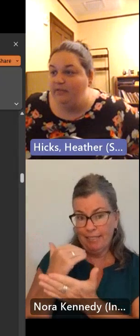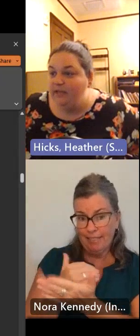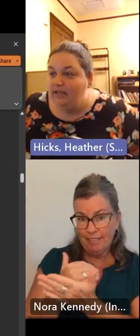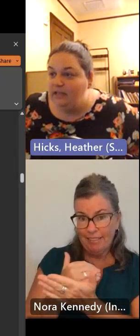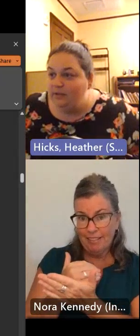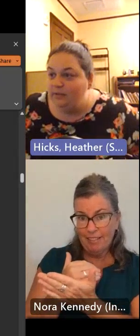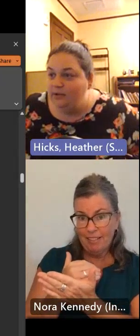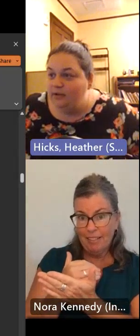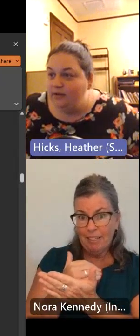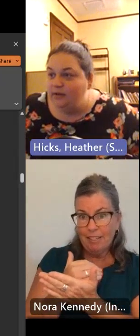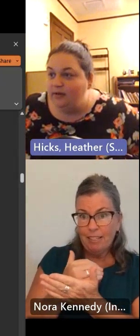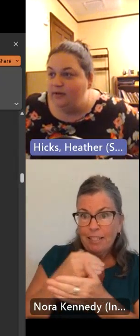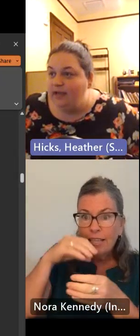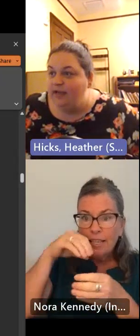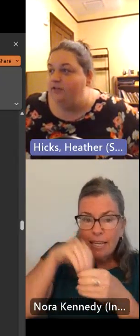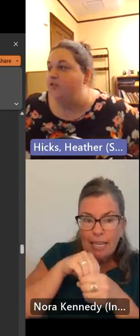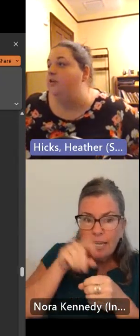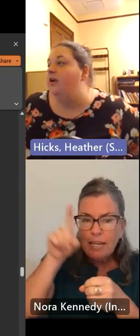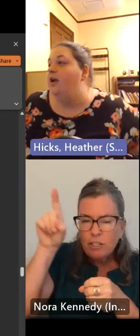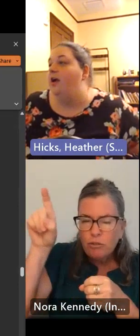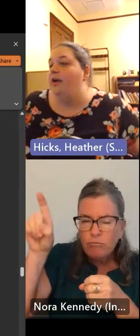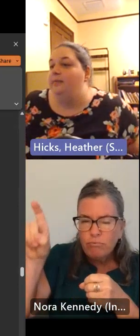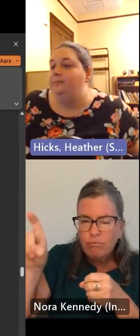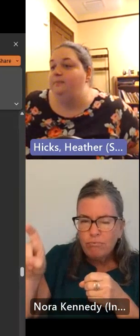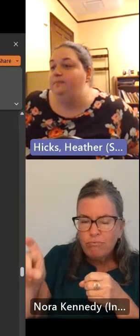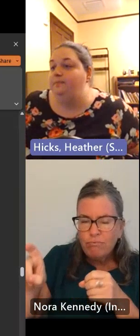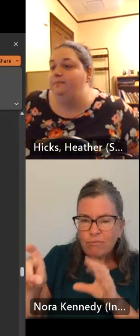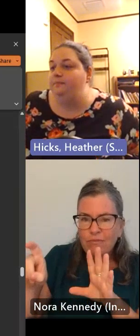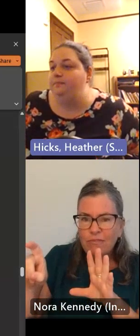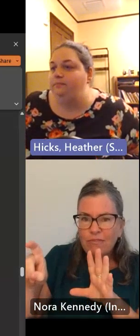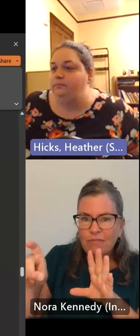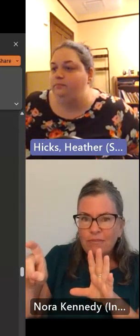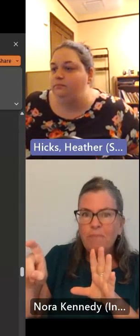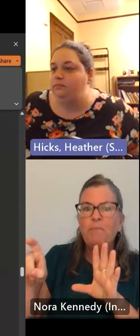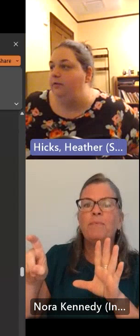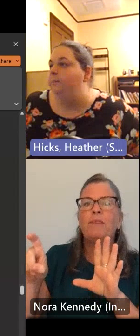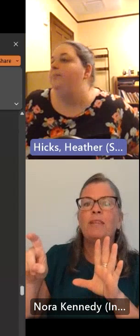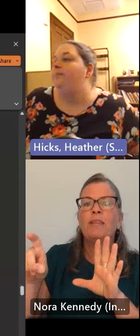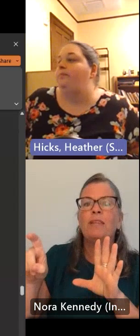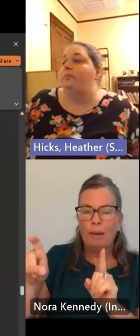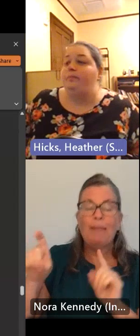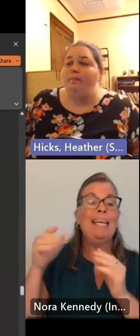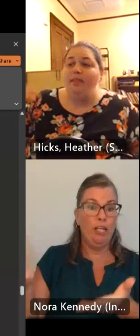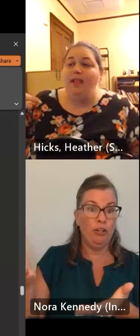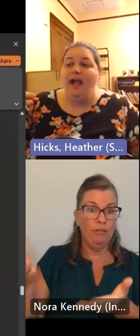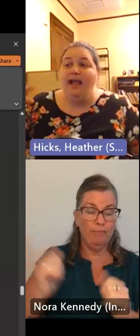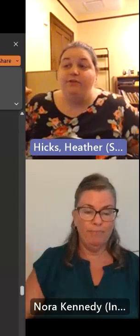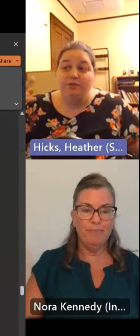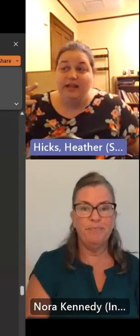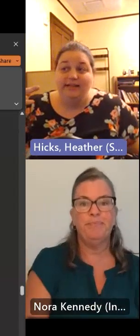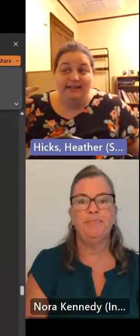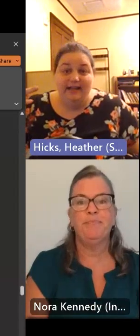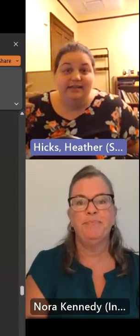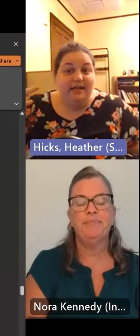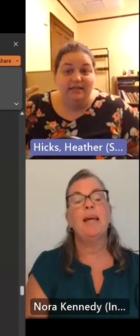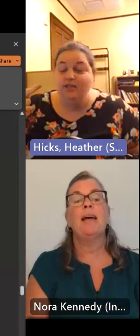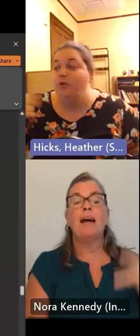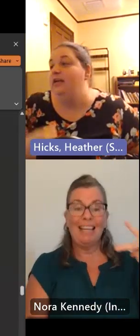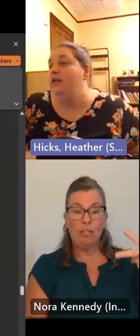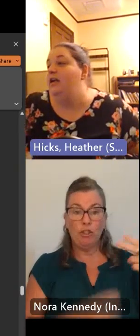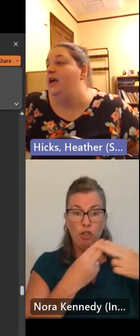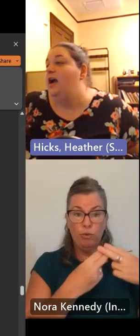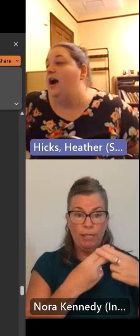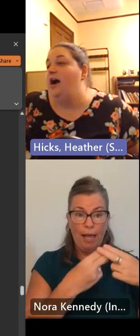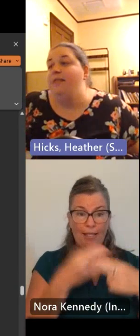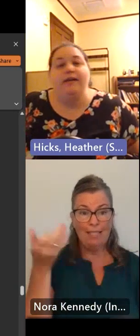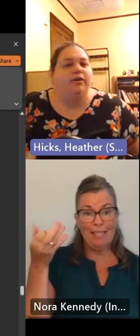where are we? Reading order, tag structure. Okay. Here. I have 2 slides at the end, 19 and